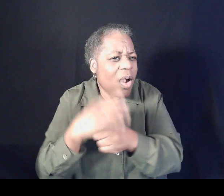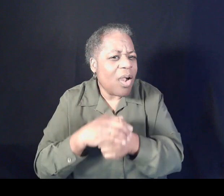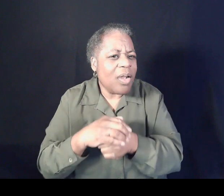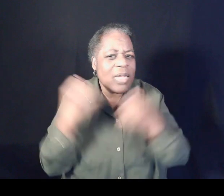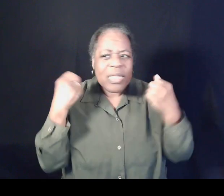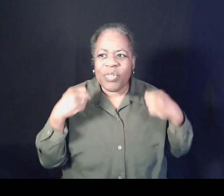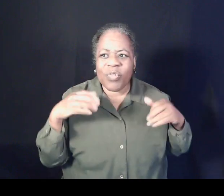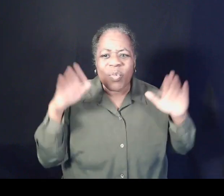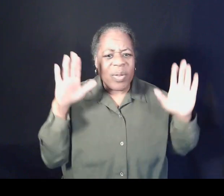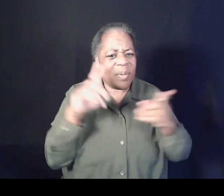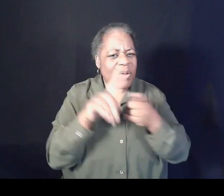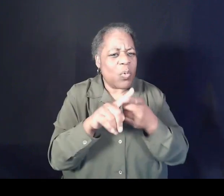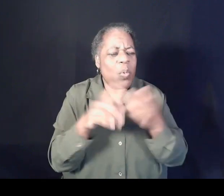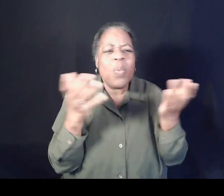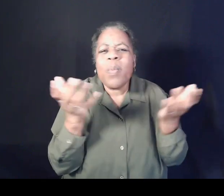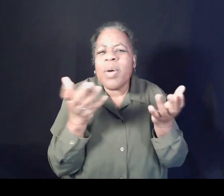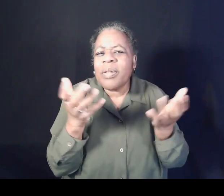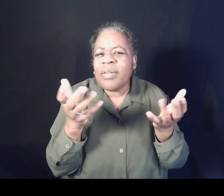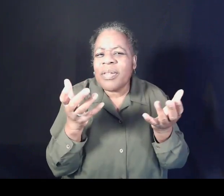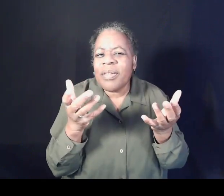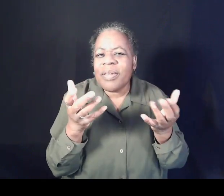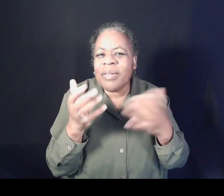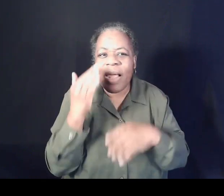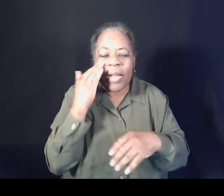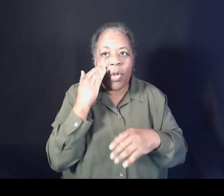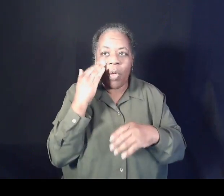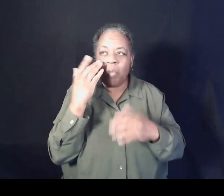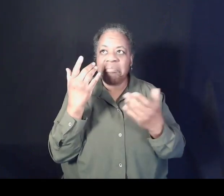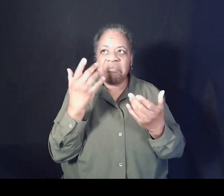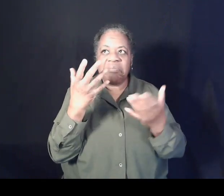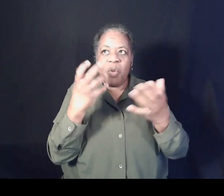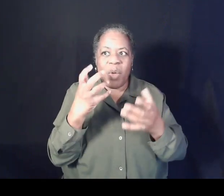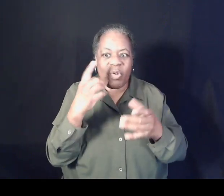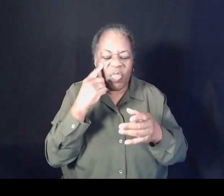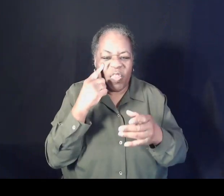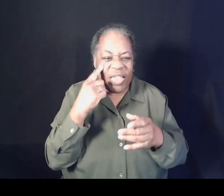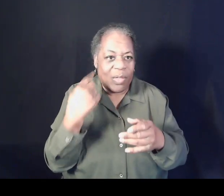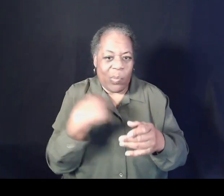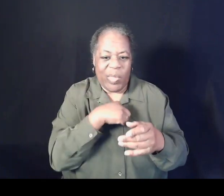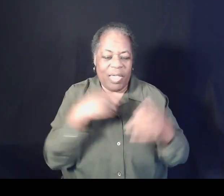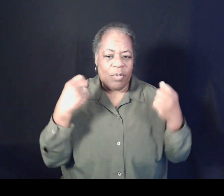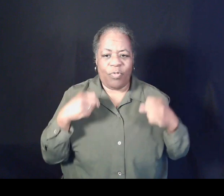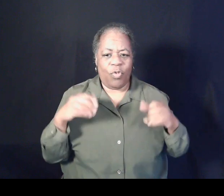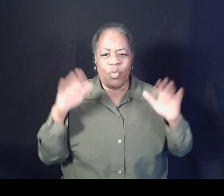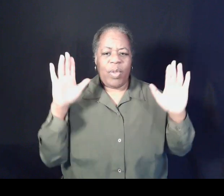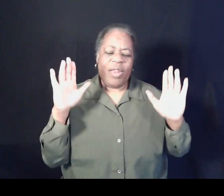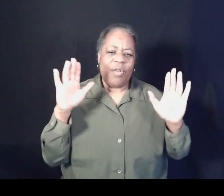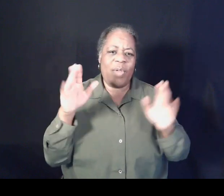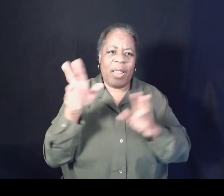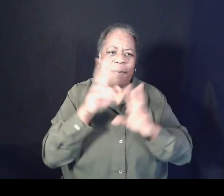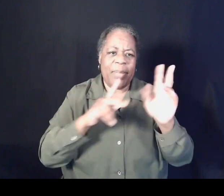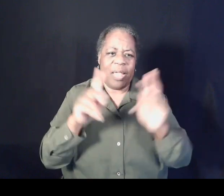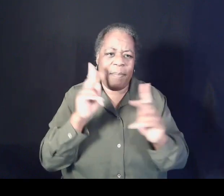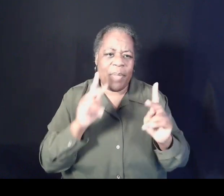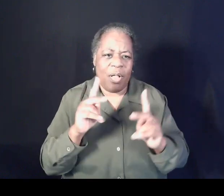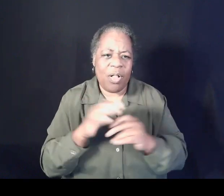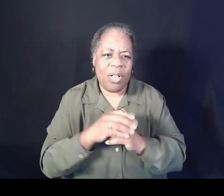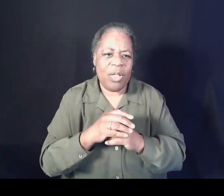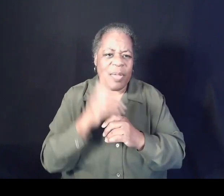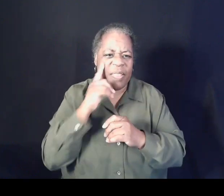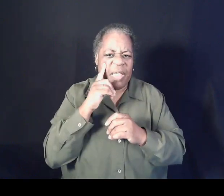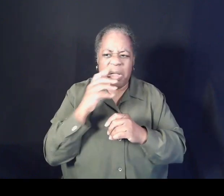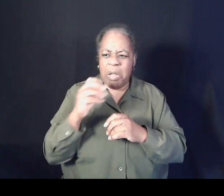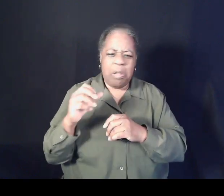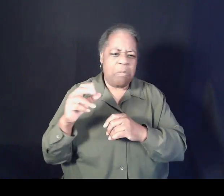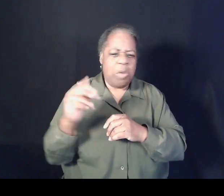surrendering to? I know we don't like to think of ourselves as a surrendering people. I mean, we have a maxim of like no